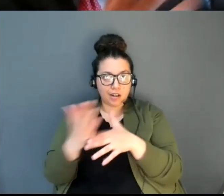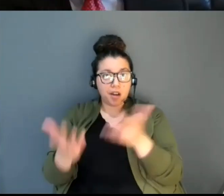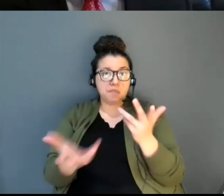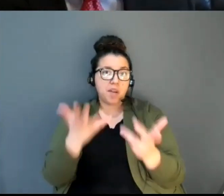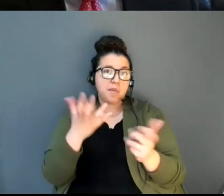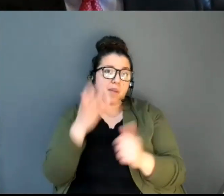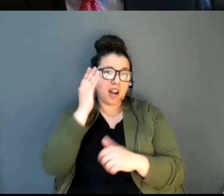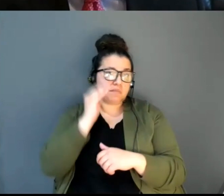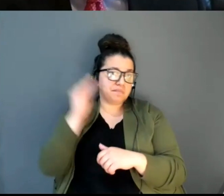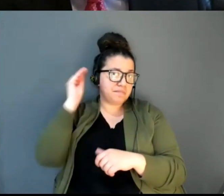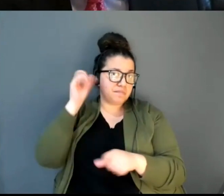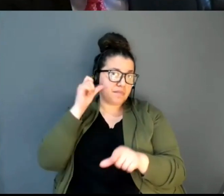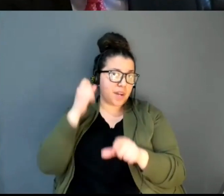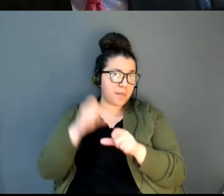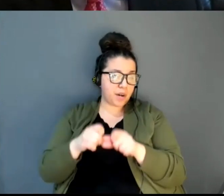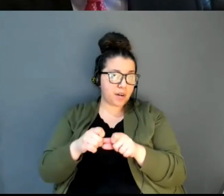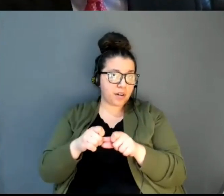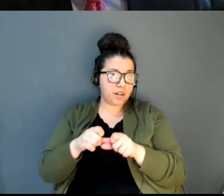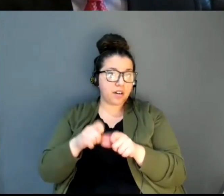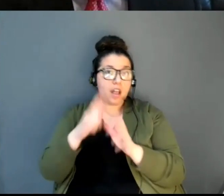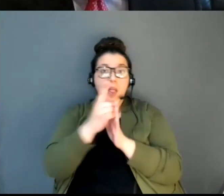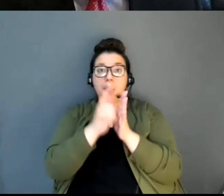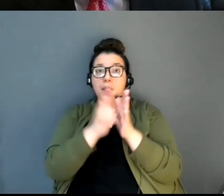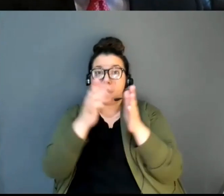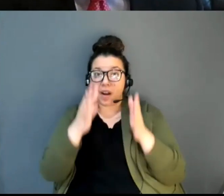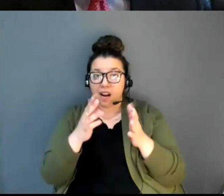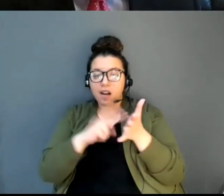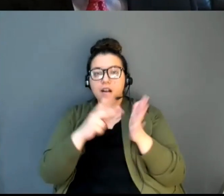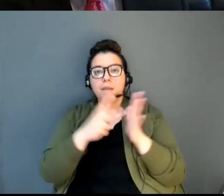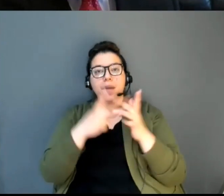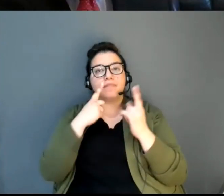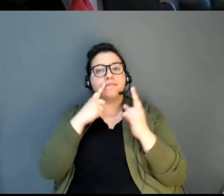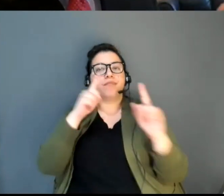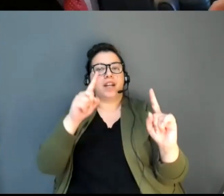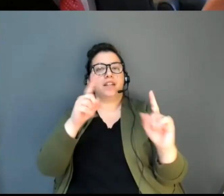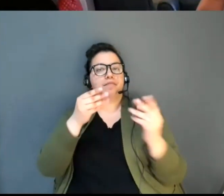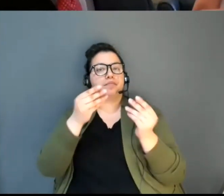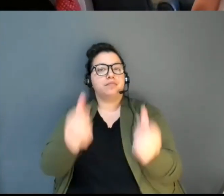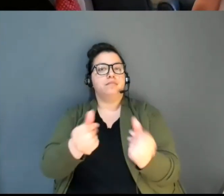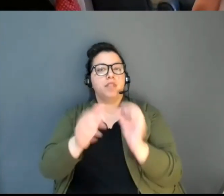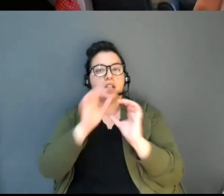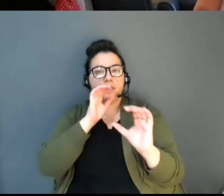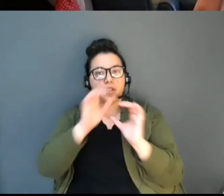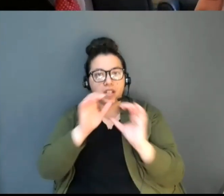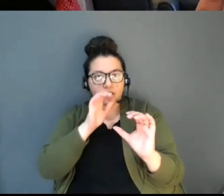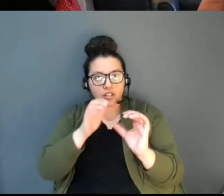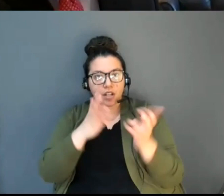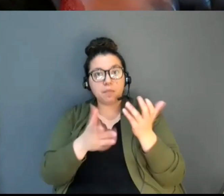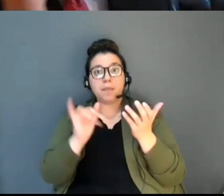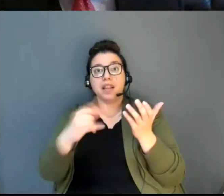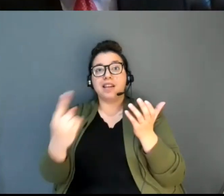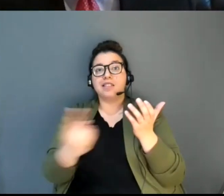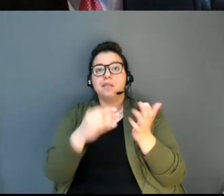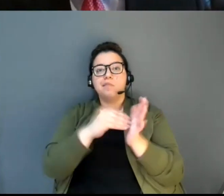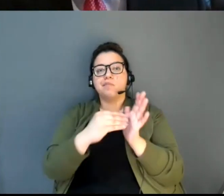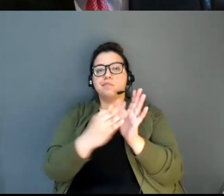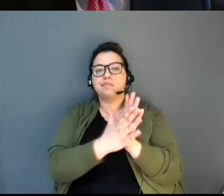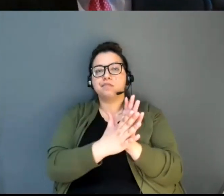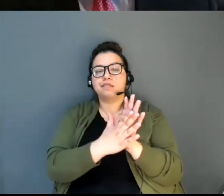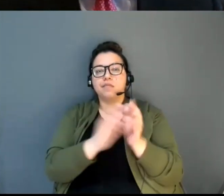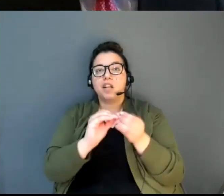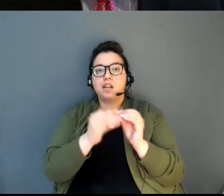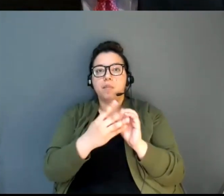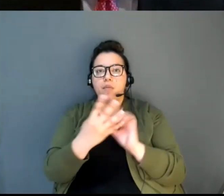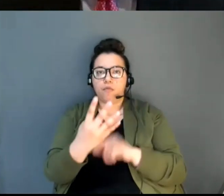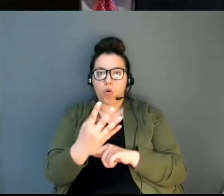on to? And what he just said, that it's all about effective communication. That's really what it comes down to. That might be something you put in question number 4, or write down in your notes